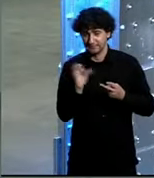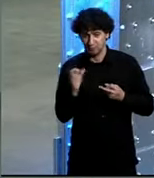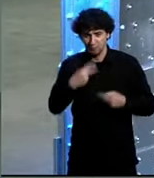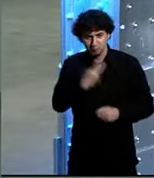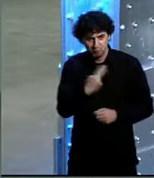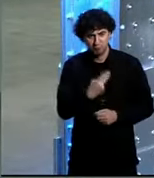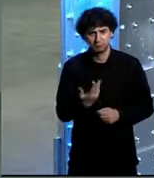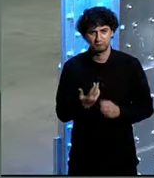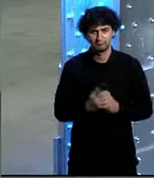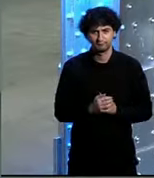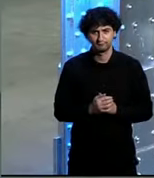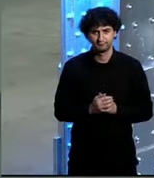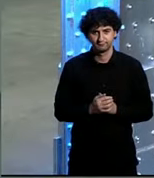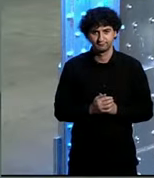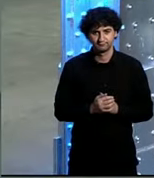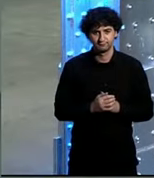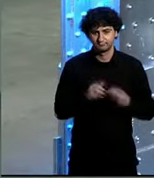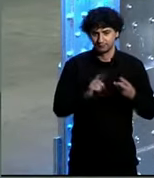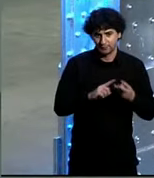Christy, Simon, and